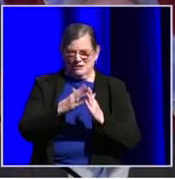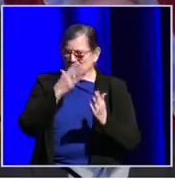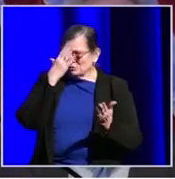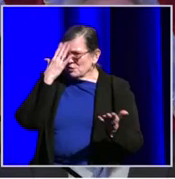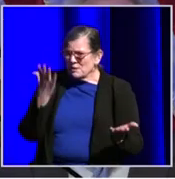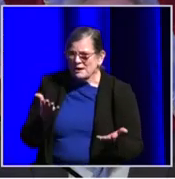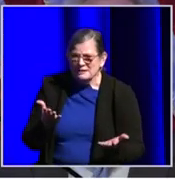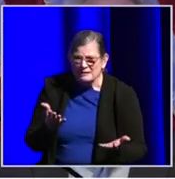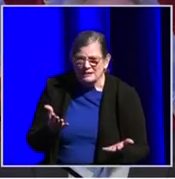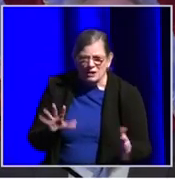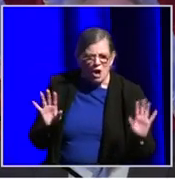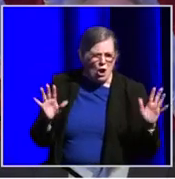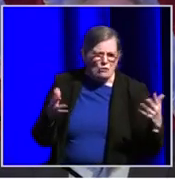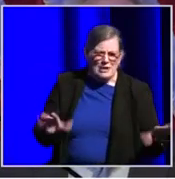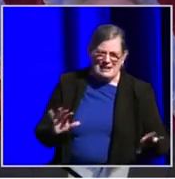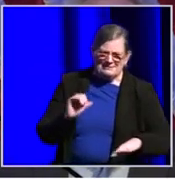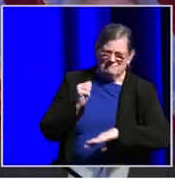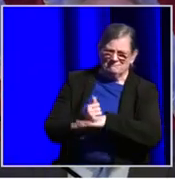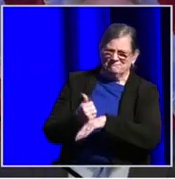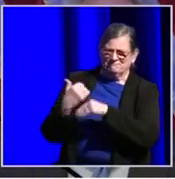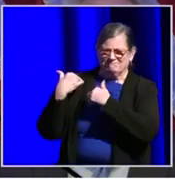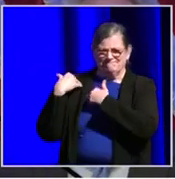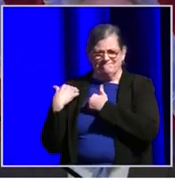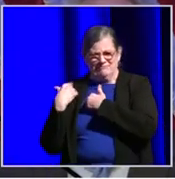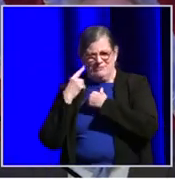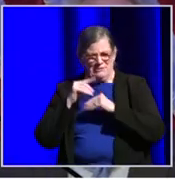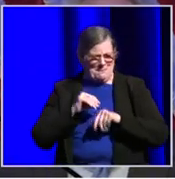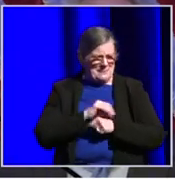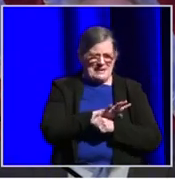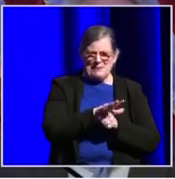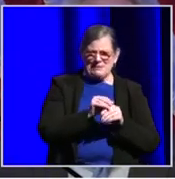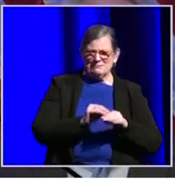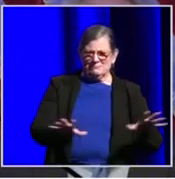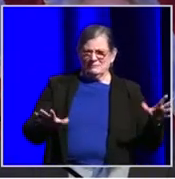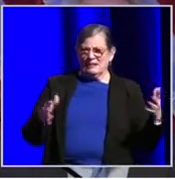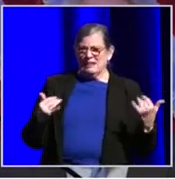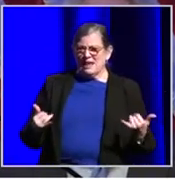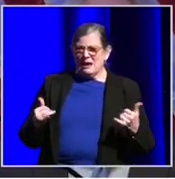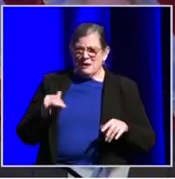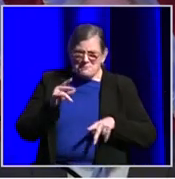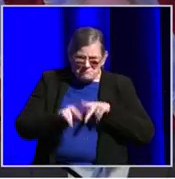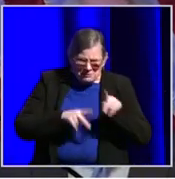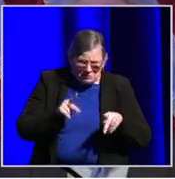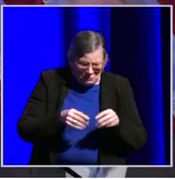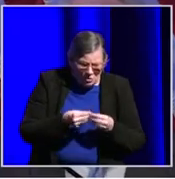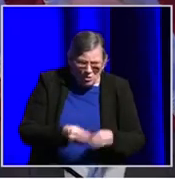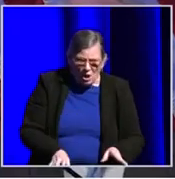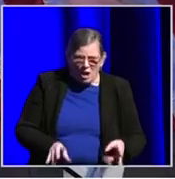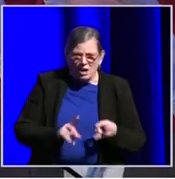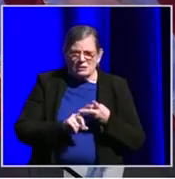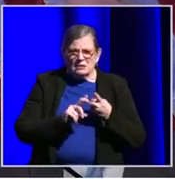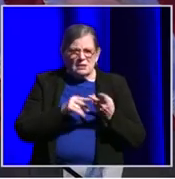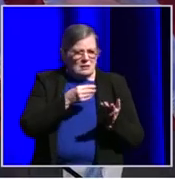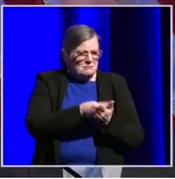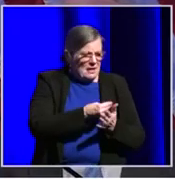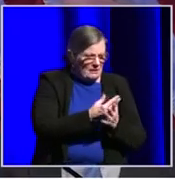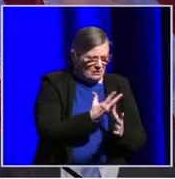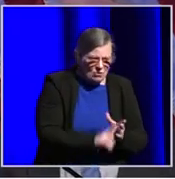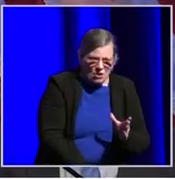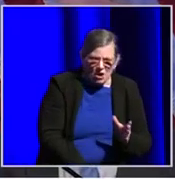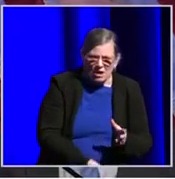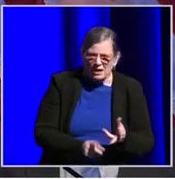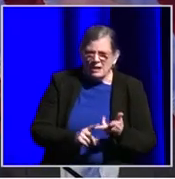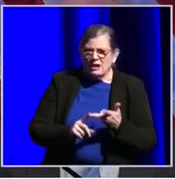taking on pandemic-related challenges like population loss, revenue loss, and tourism